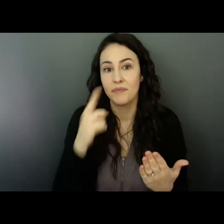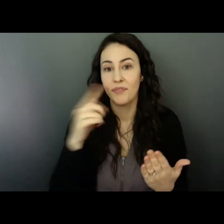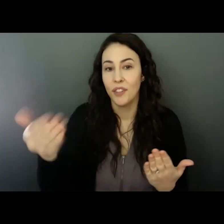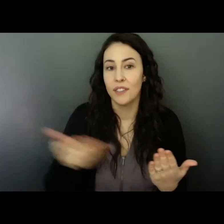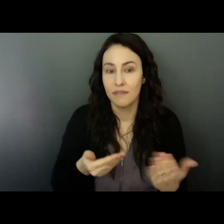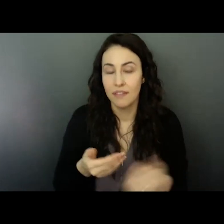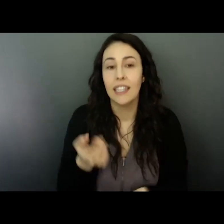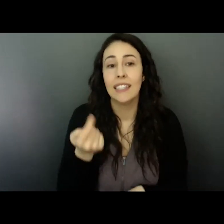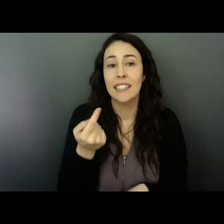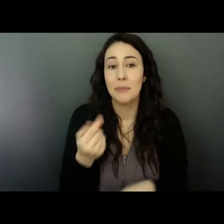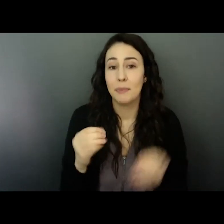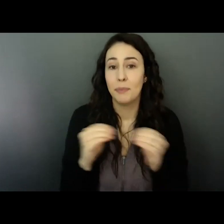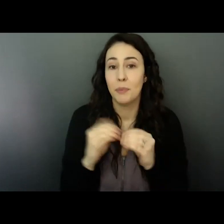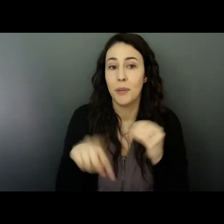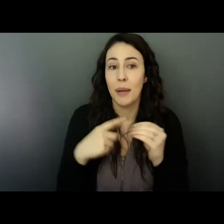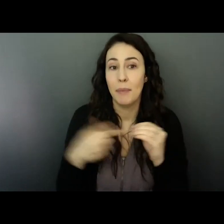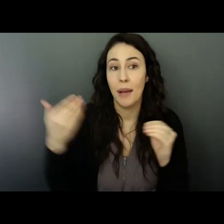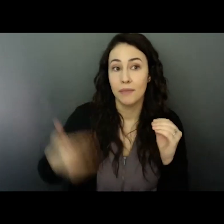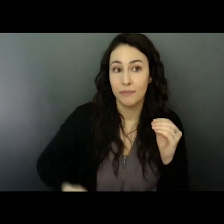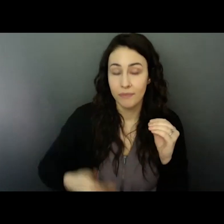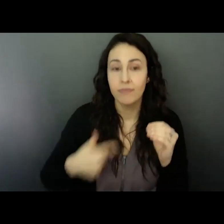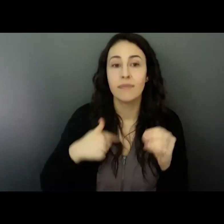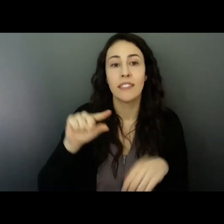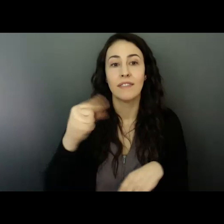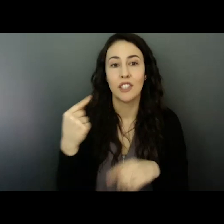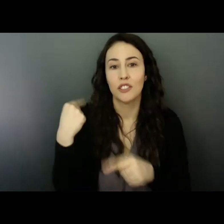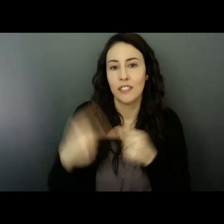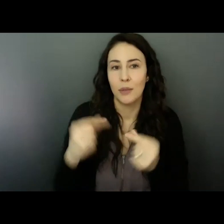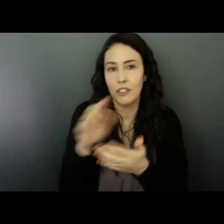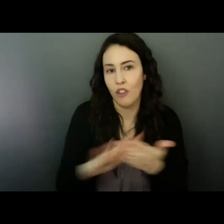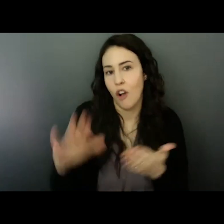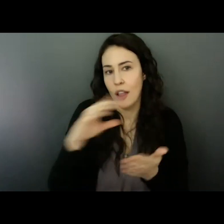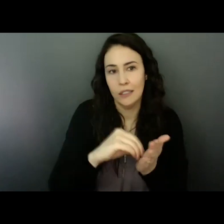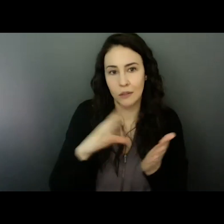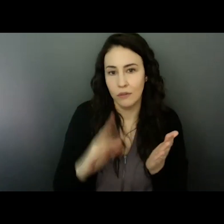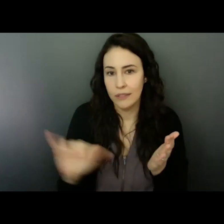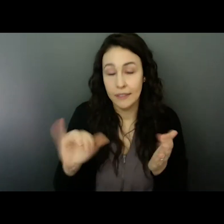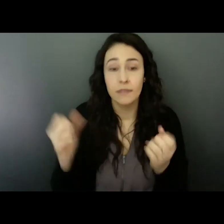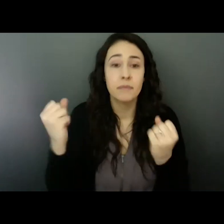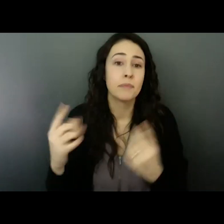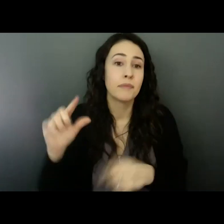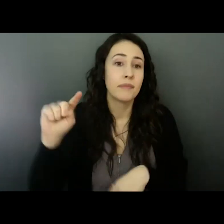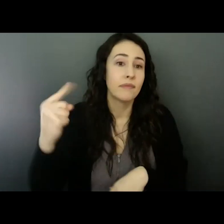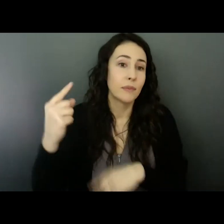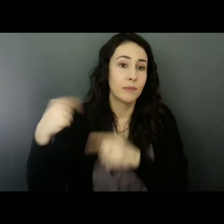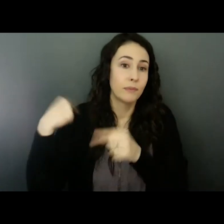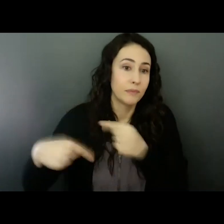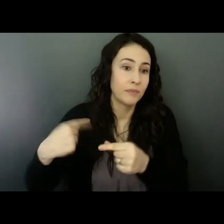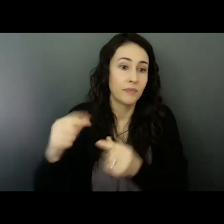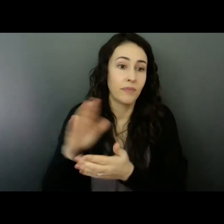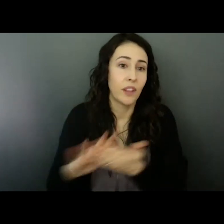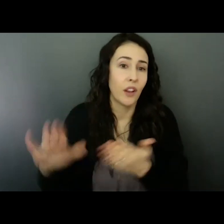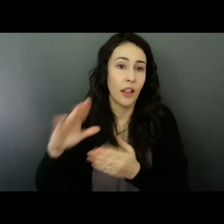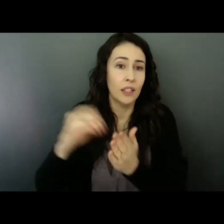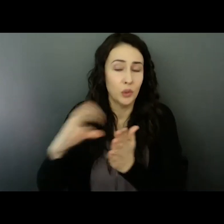bit more about me. I'm a first-generation college student, like many first-generation college students. The number of times